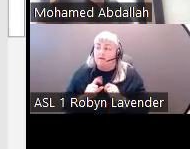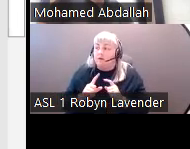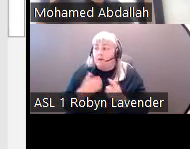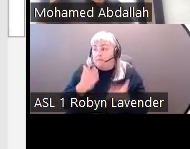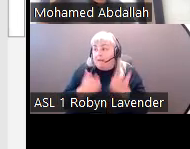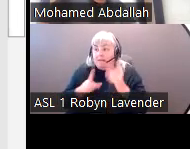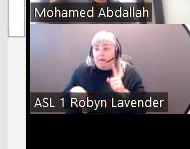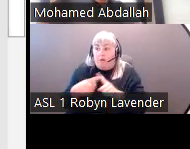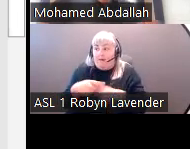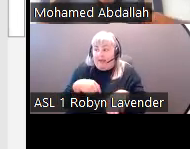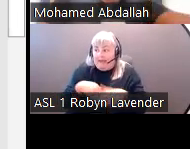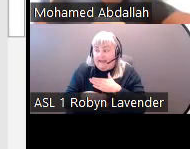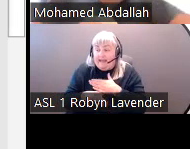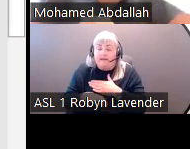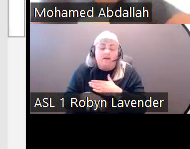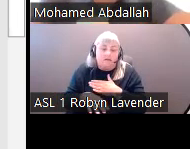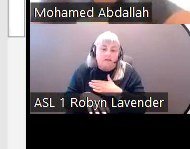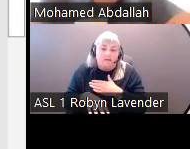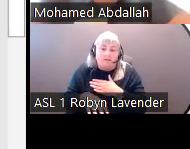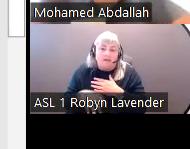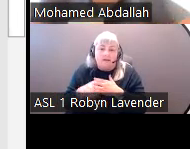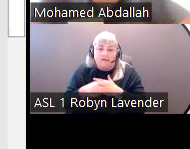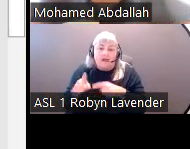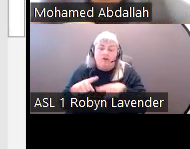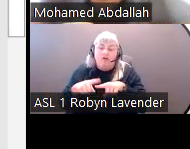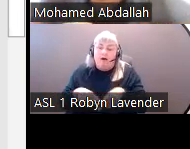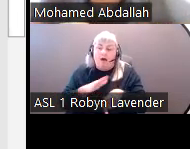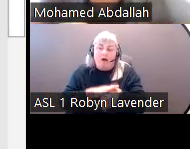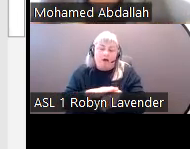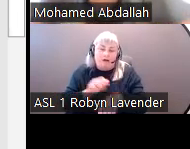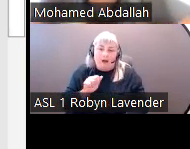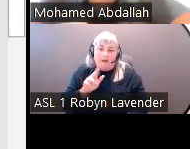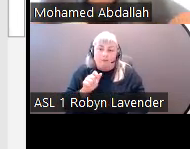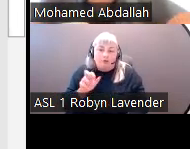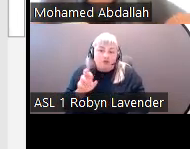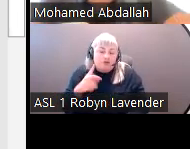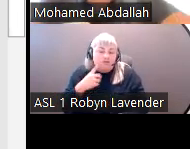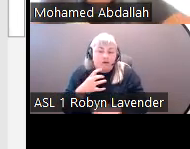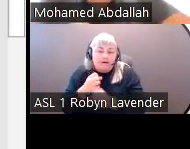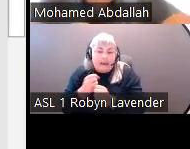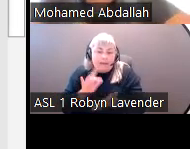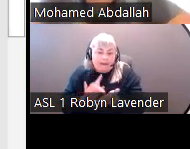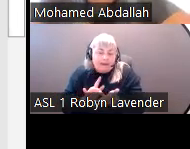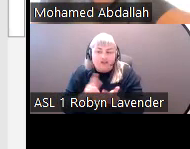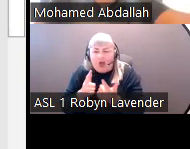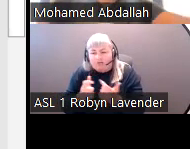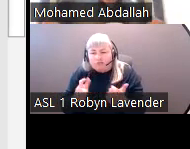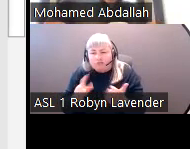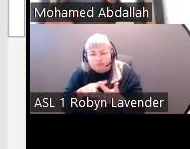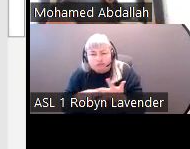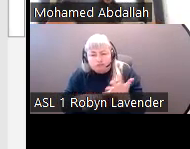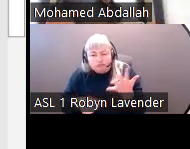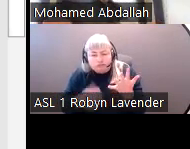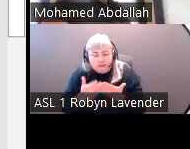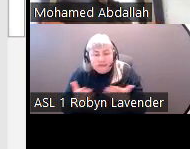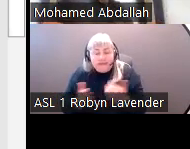safe suite, they were reliant upon the alleged abuser to help with medications or bathing. So we want to make sure we can